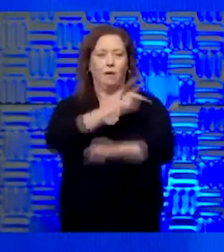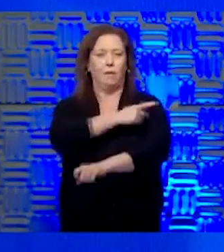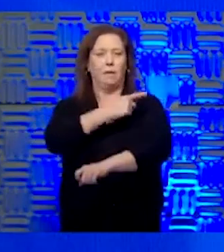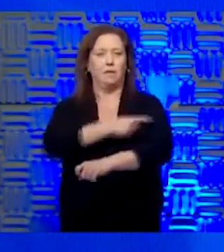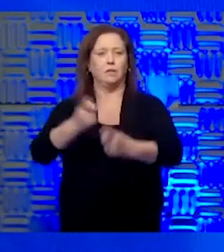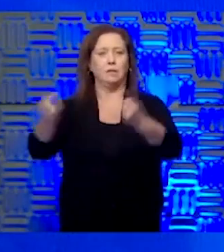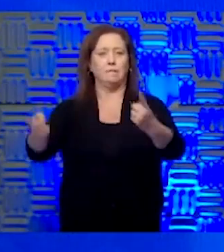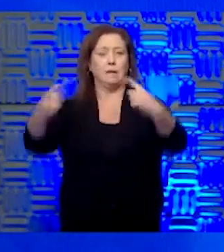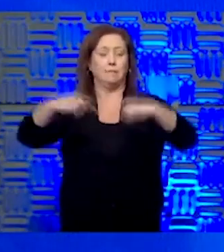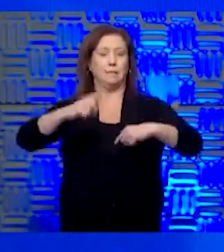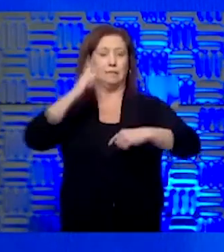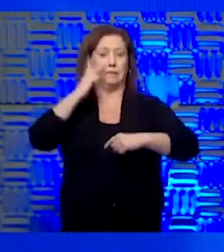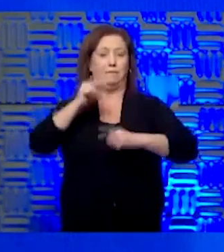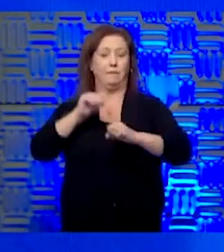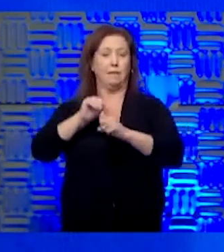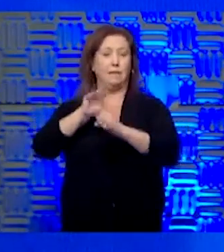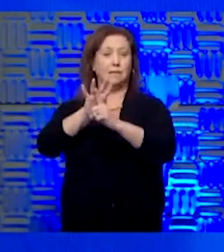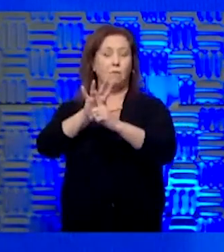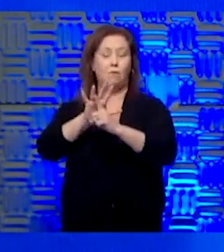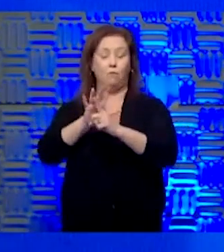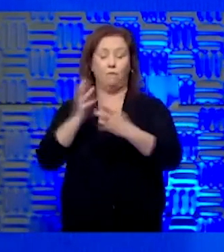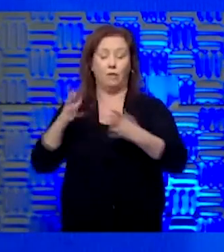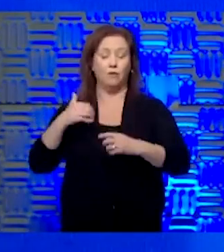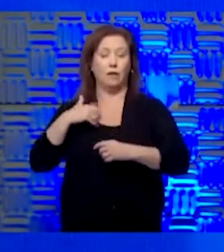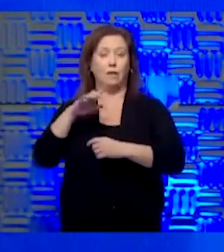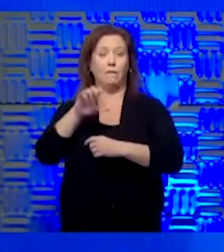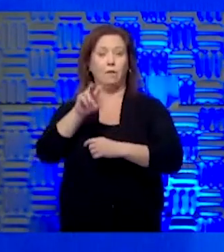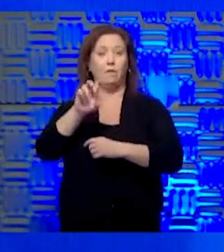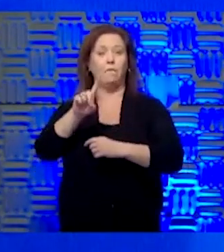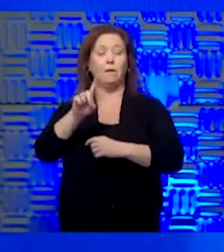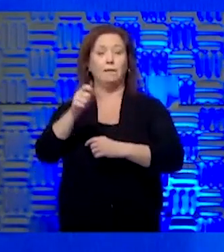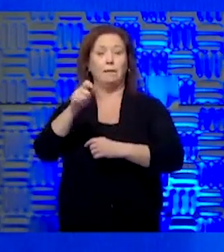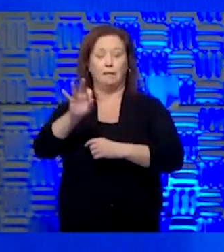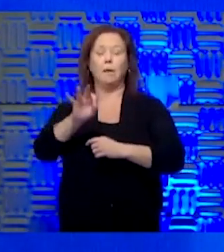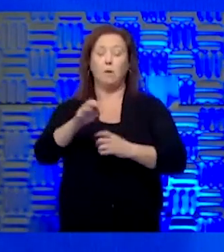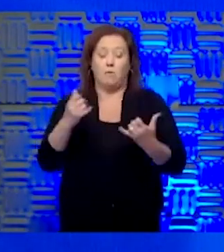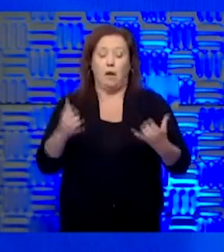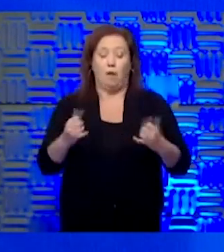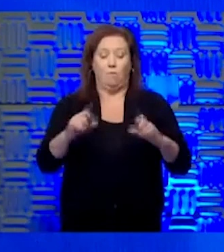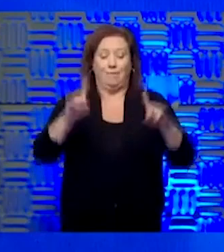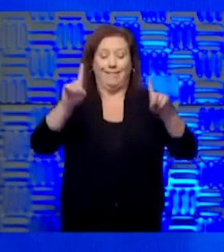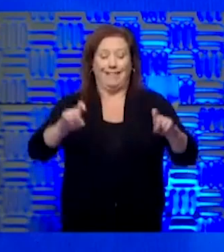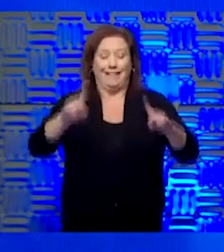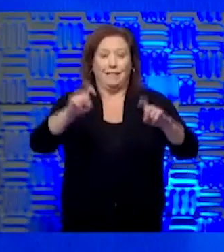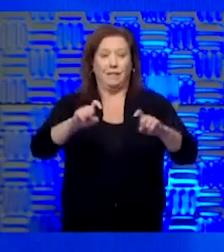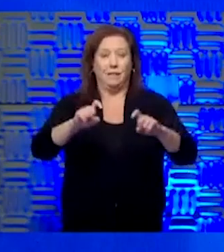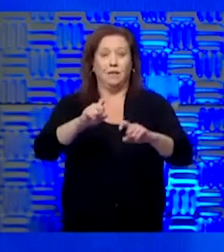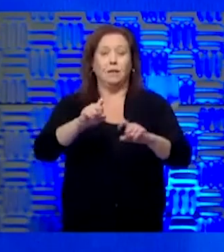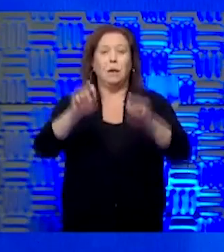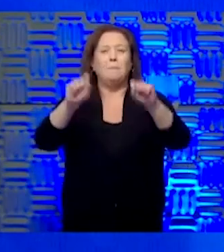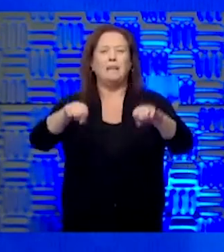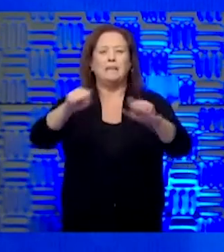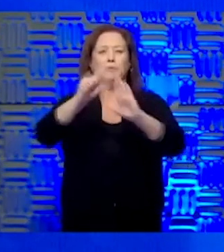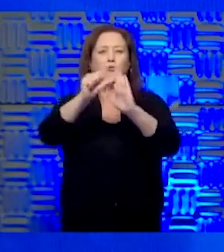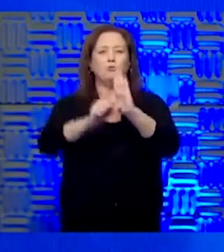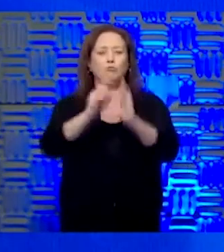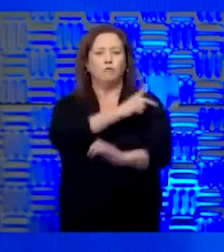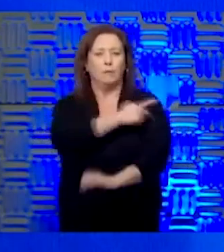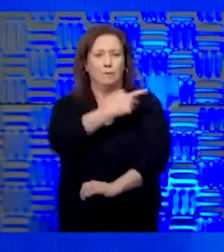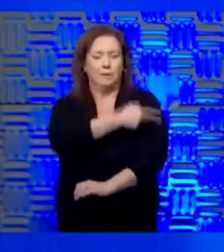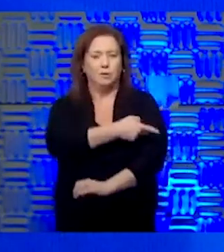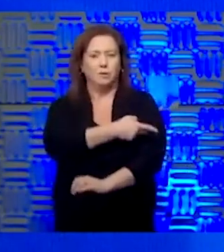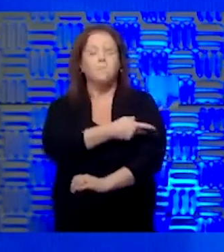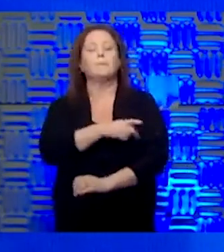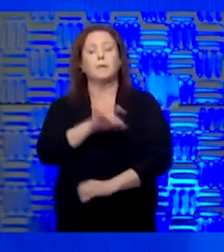have had it or have been exposed to it. We're certainly testing everybody before surgeries now. So I think that those things are what we're doing to keep